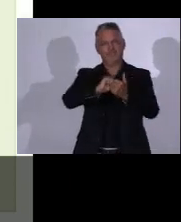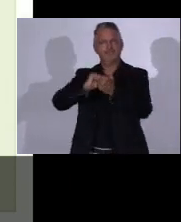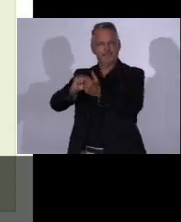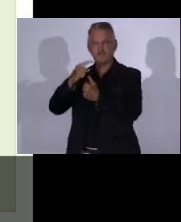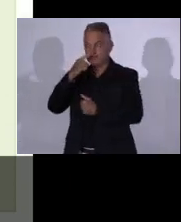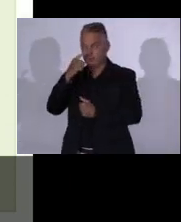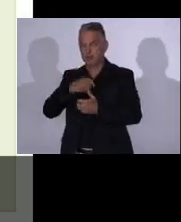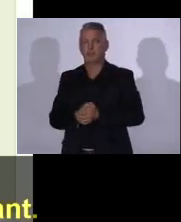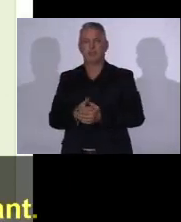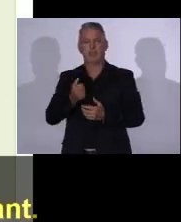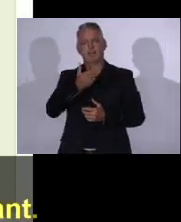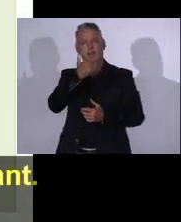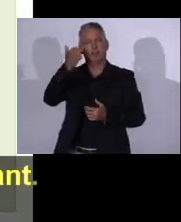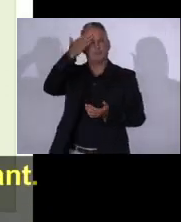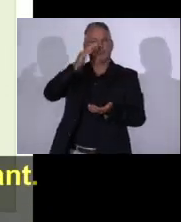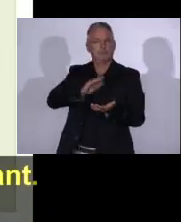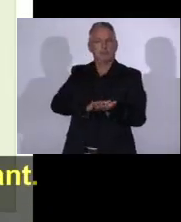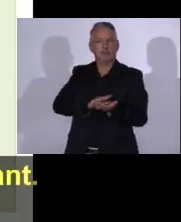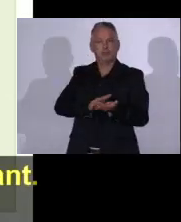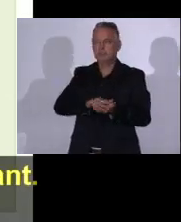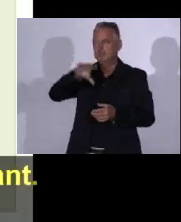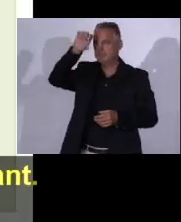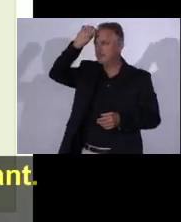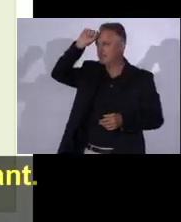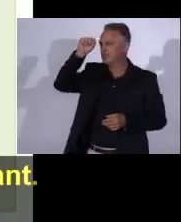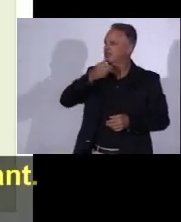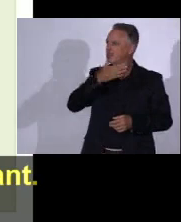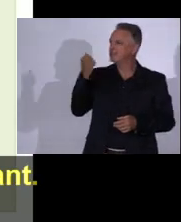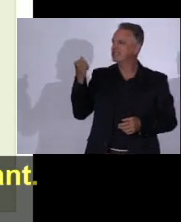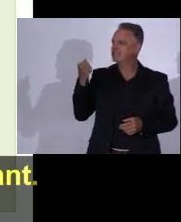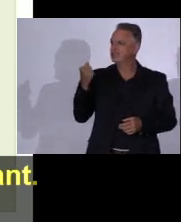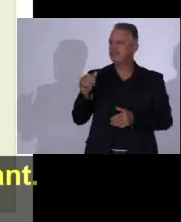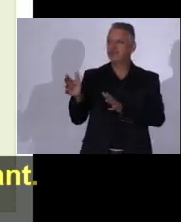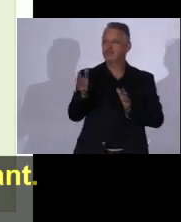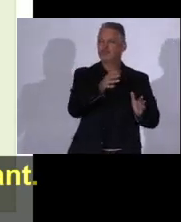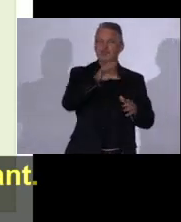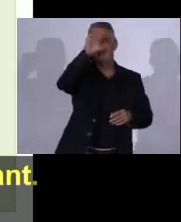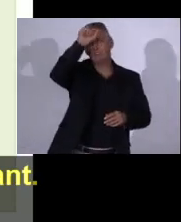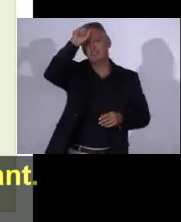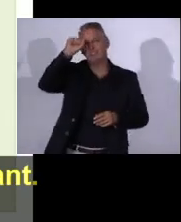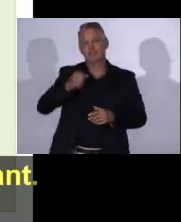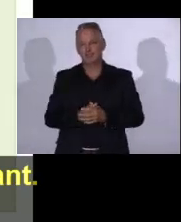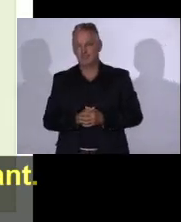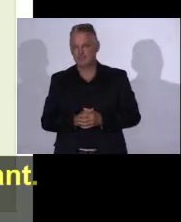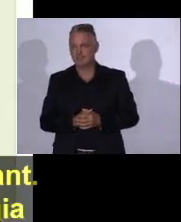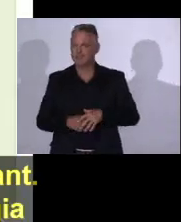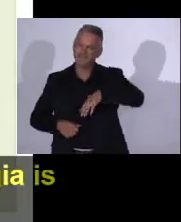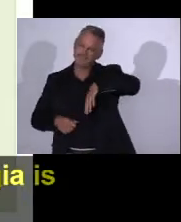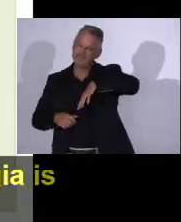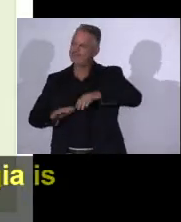Generating memories you can look back on in a pleasant way with nostalgia is important. Being with folks with similar interests.